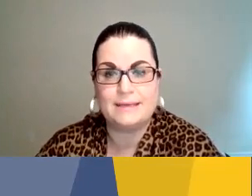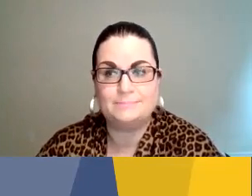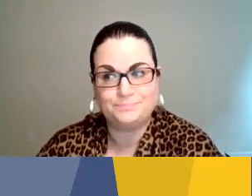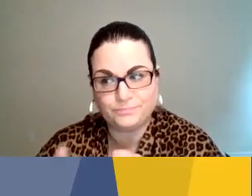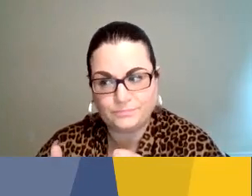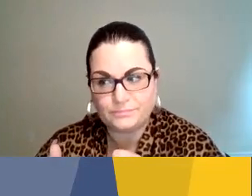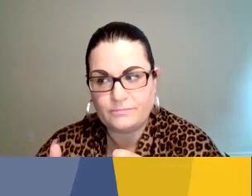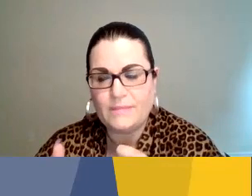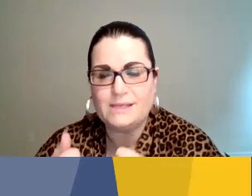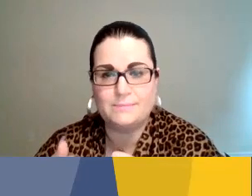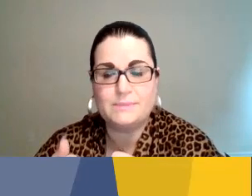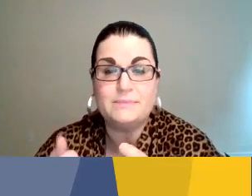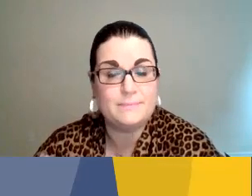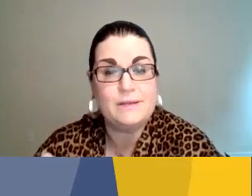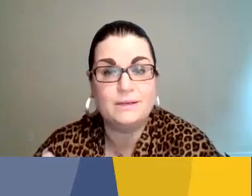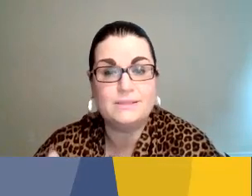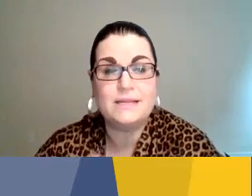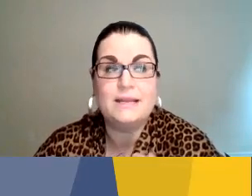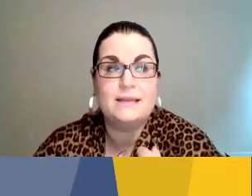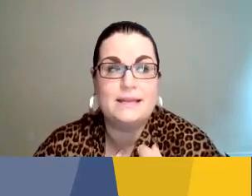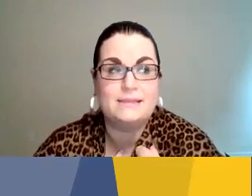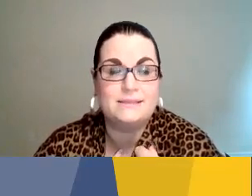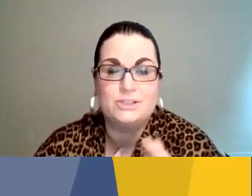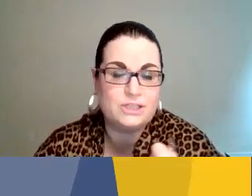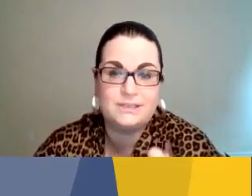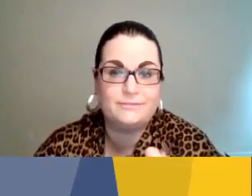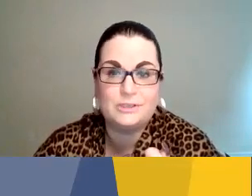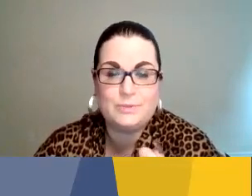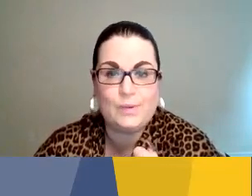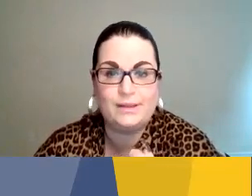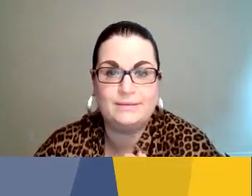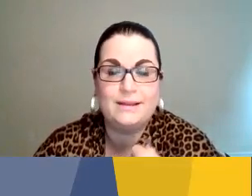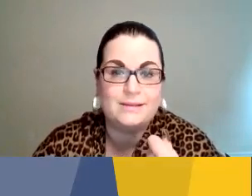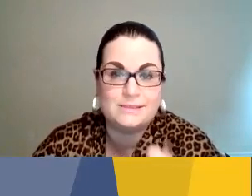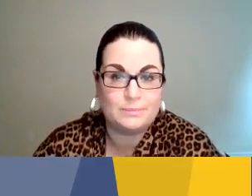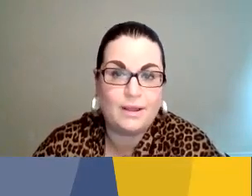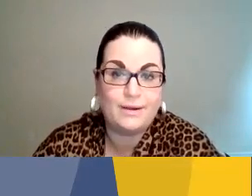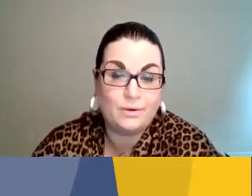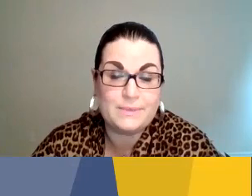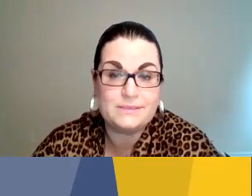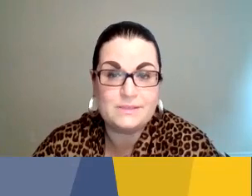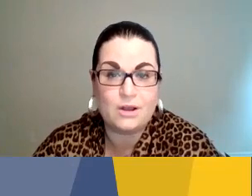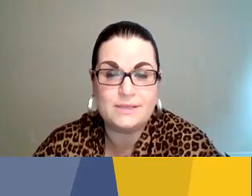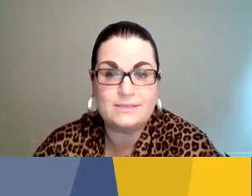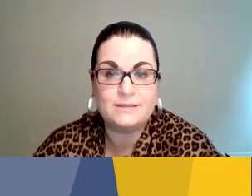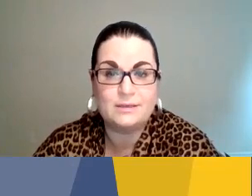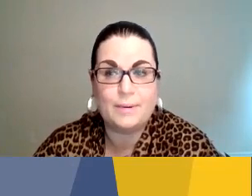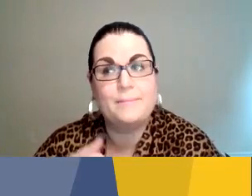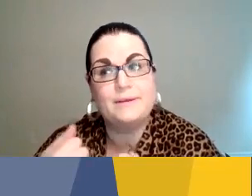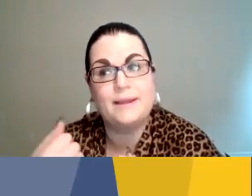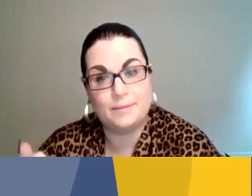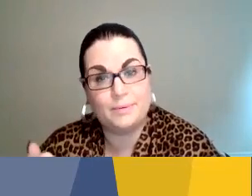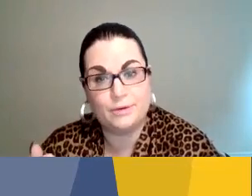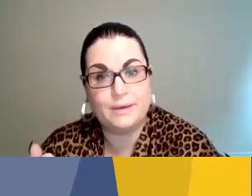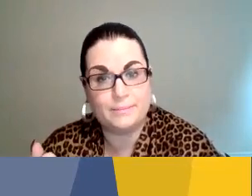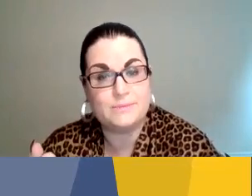And sometimes, to be honest, it's just the difference between a supplier or a business contacting the